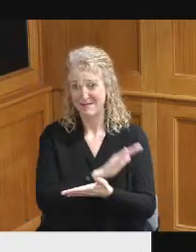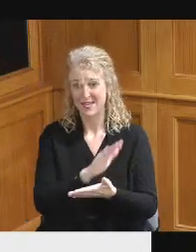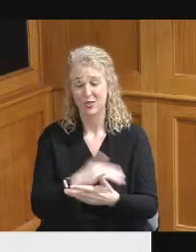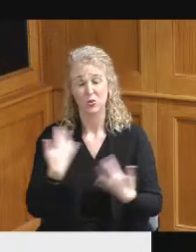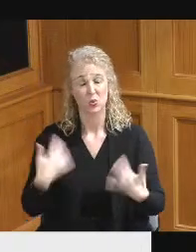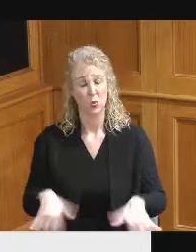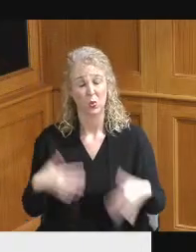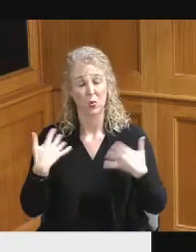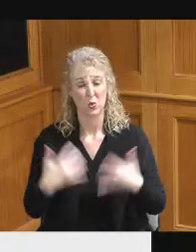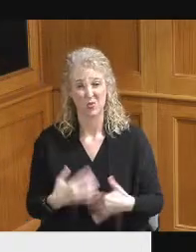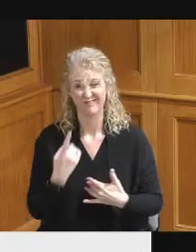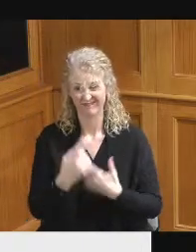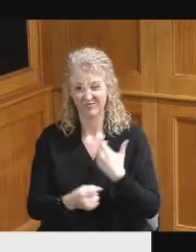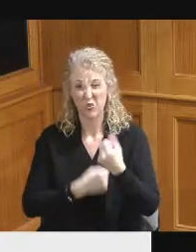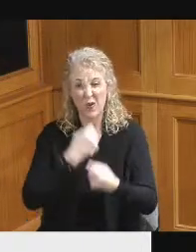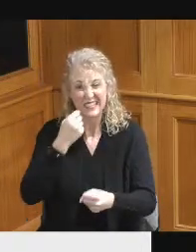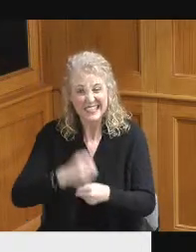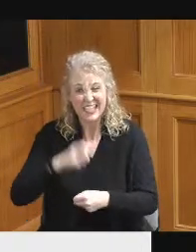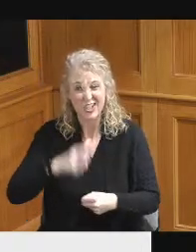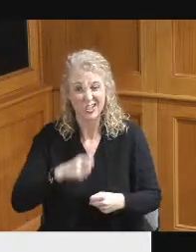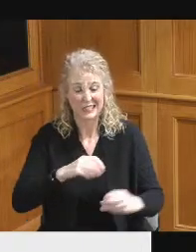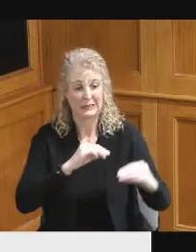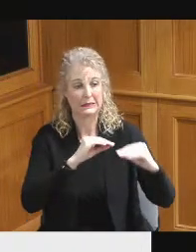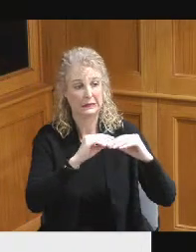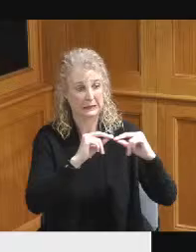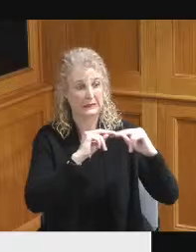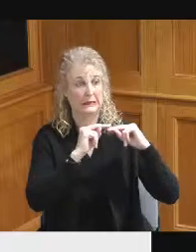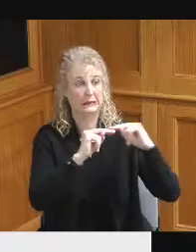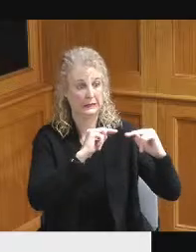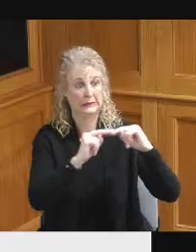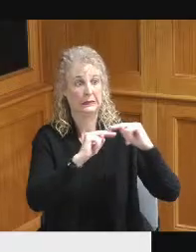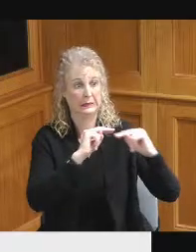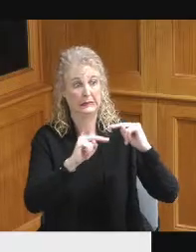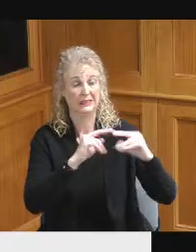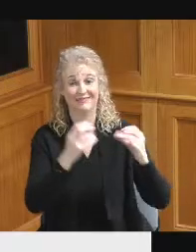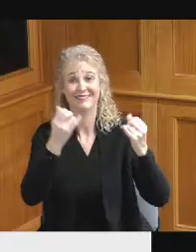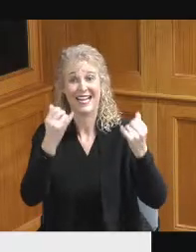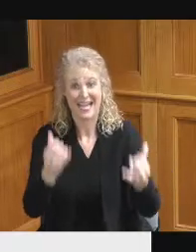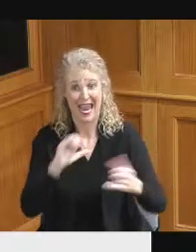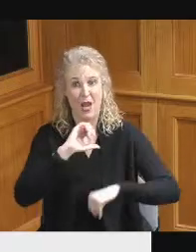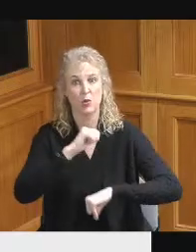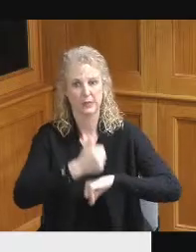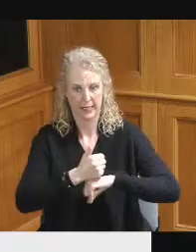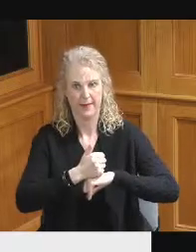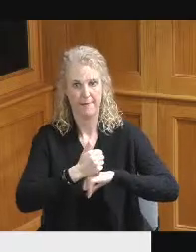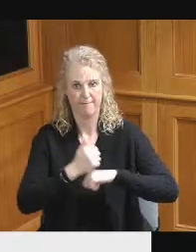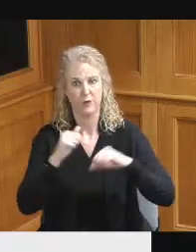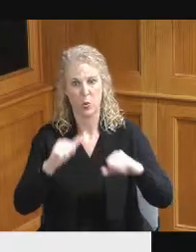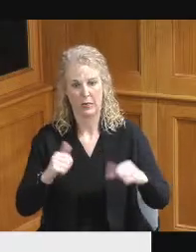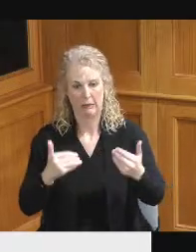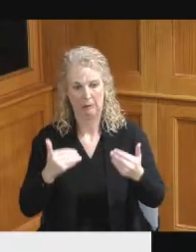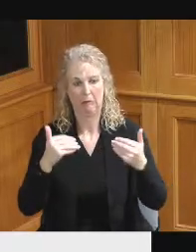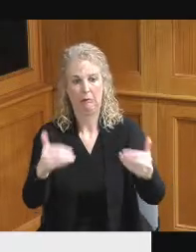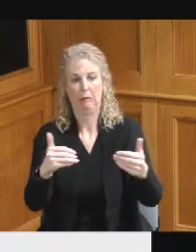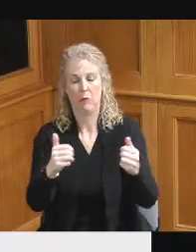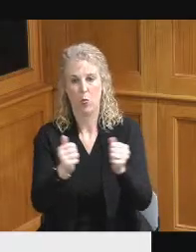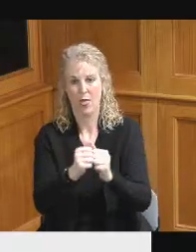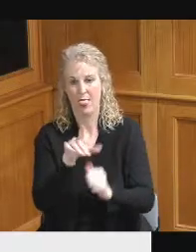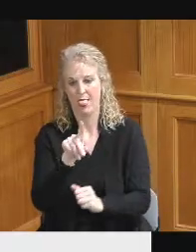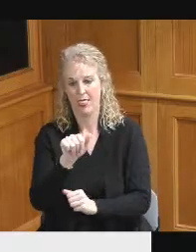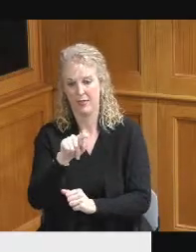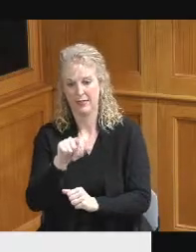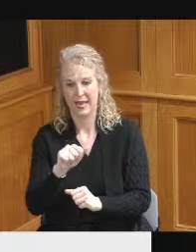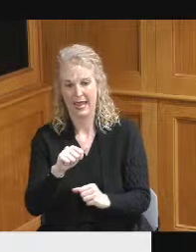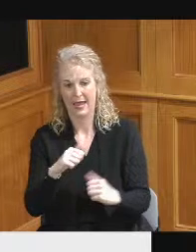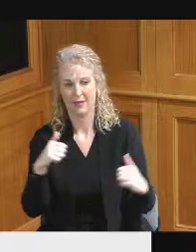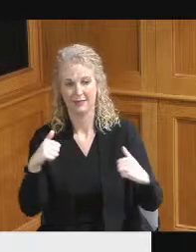us almost a year to get those legal agreements in place with the hospitals. That is now in place, and we can now move forward with those submissions, aligning